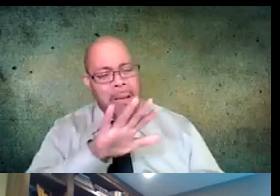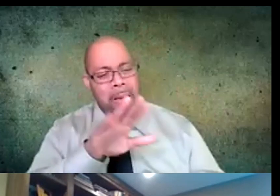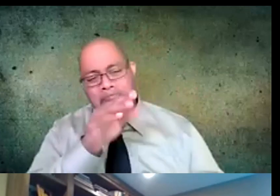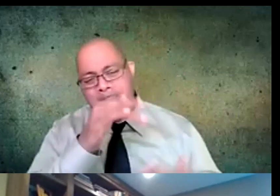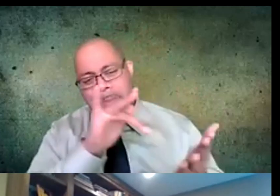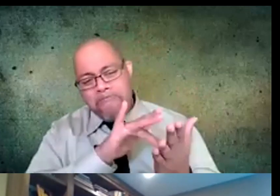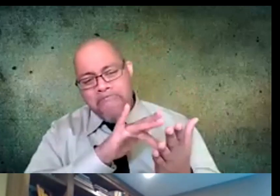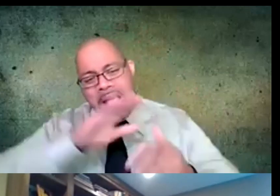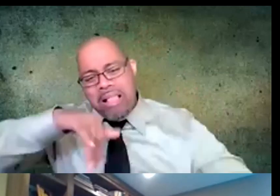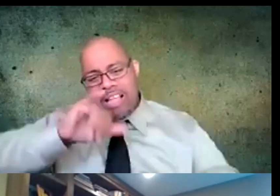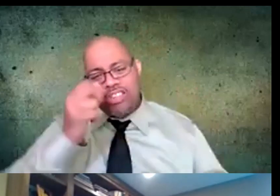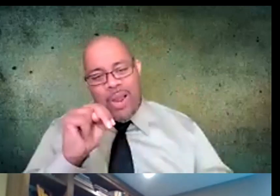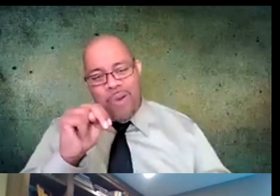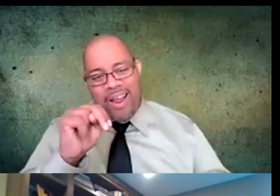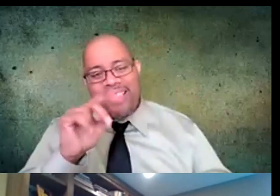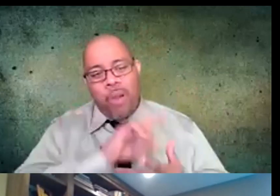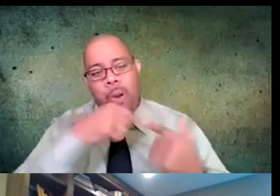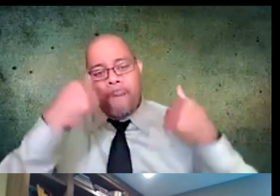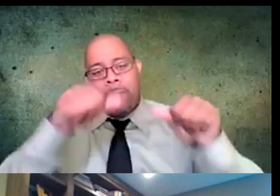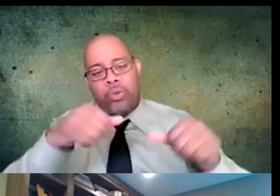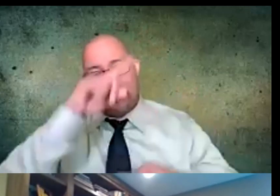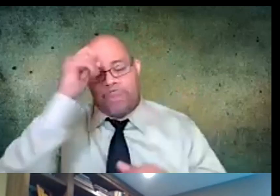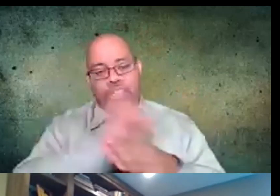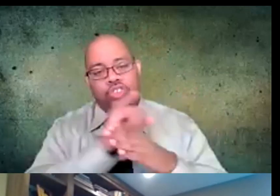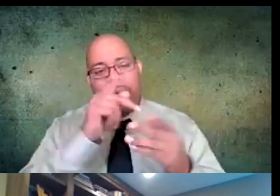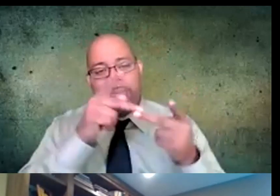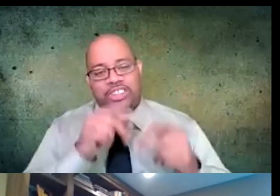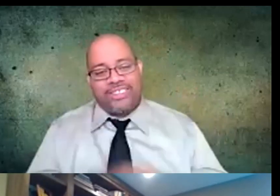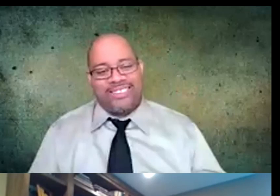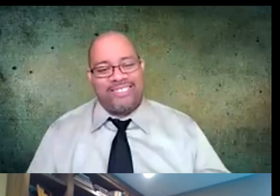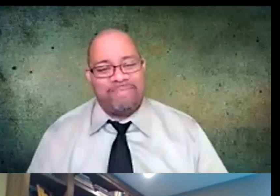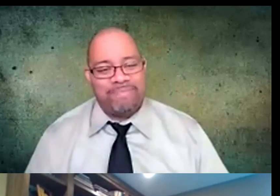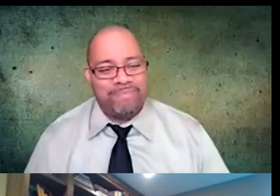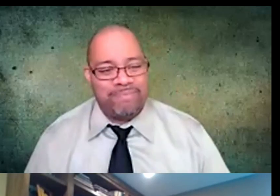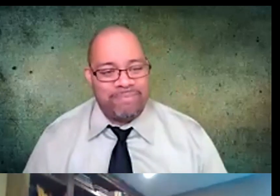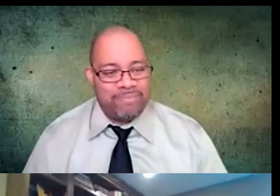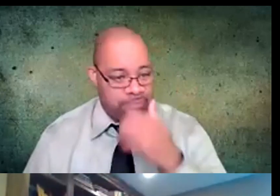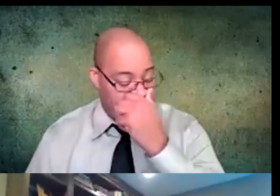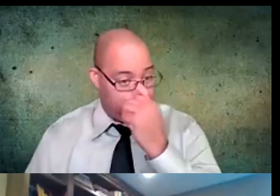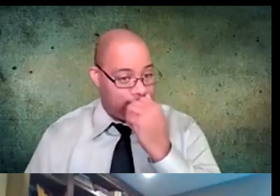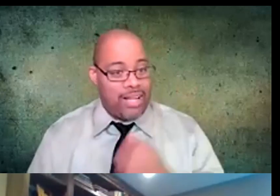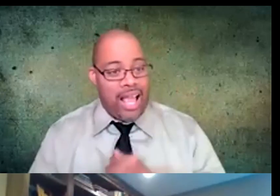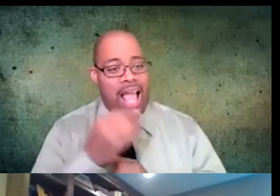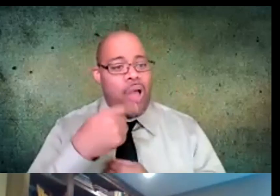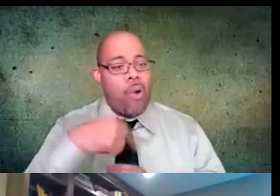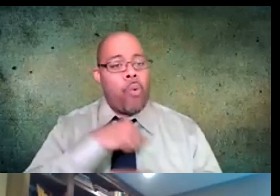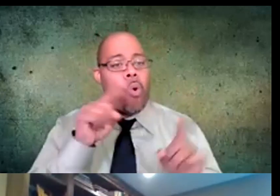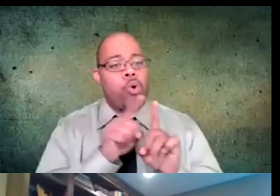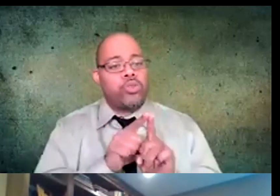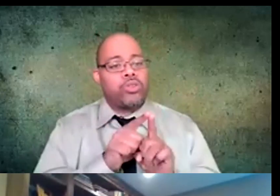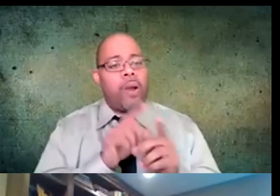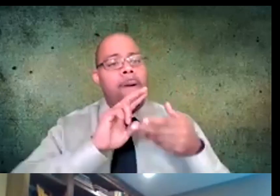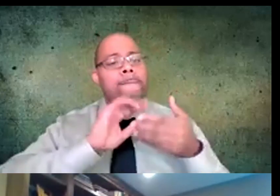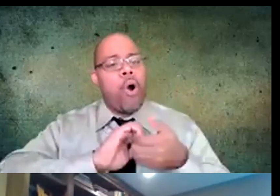to late January. That's when we will be posting our summer internship positions. Mm-hmm. And we also partner with